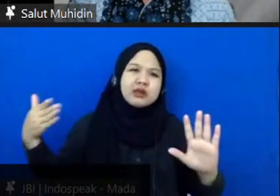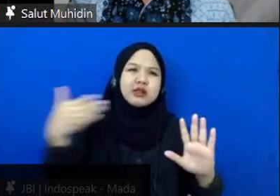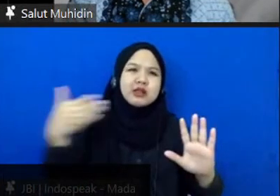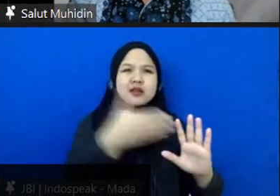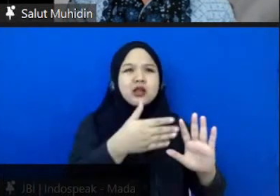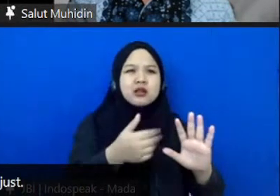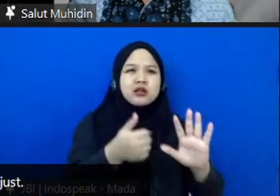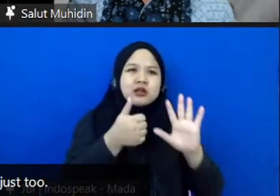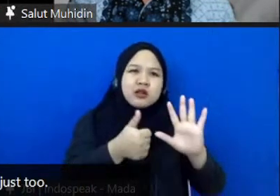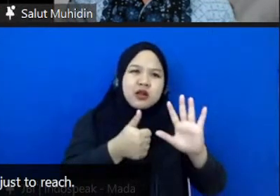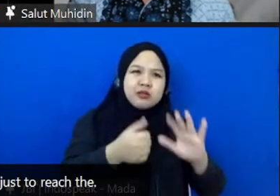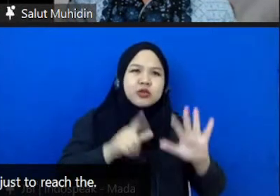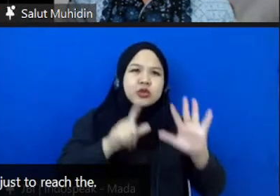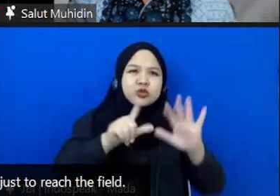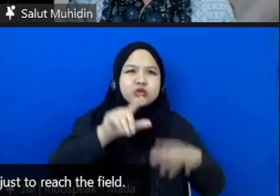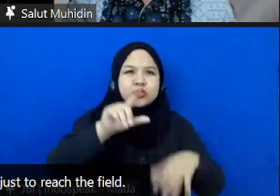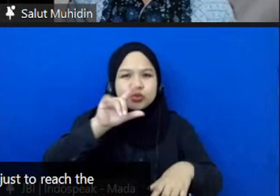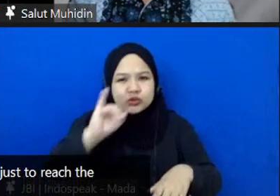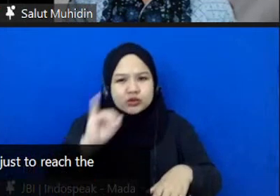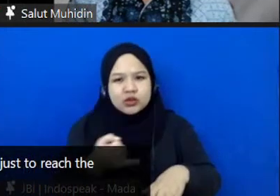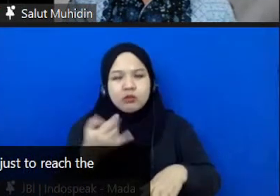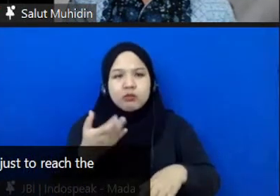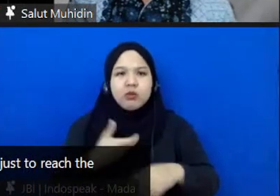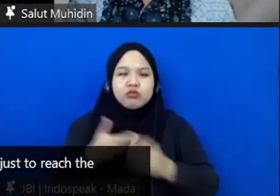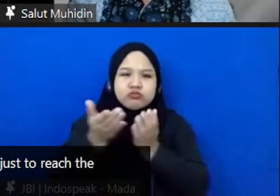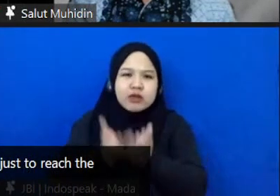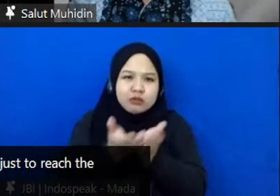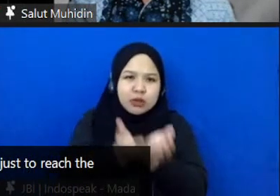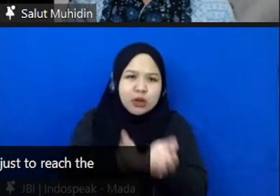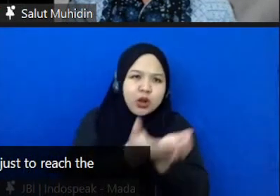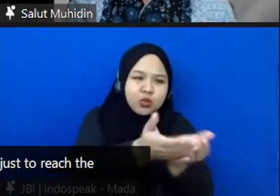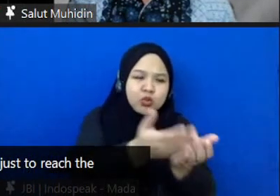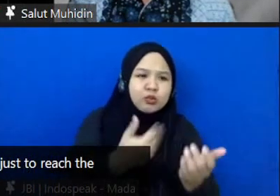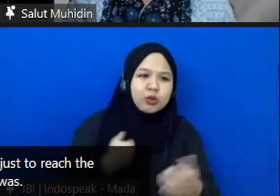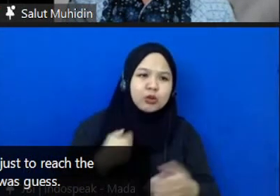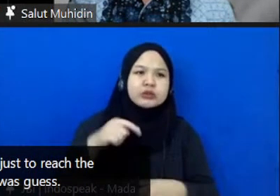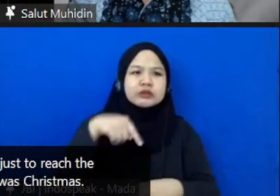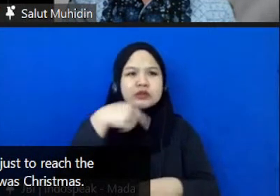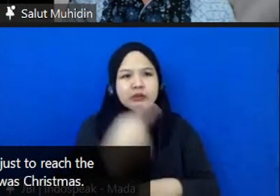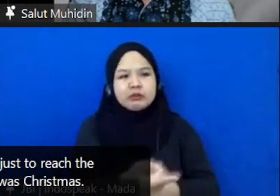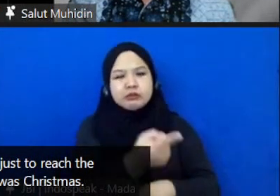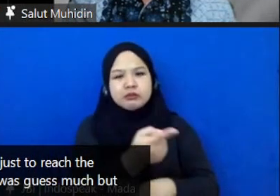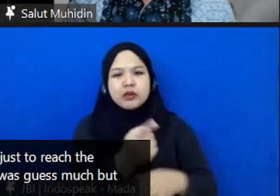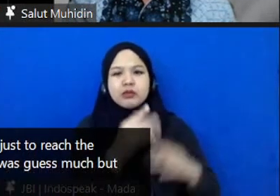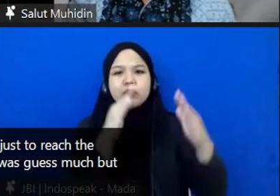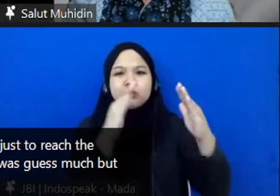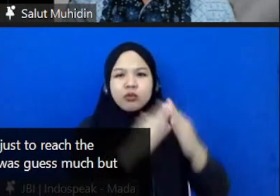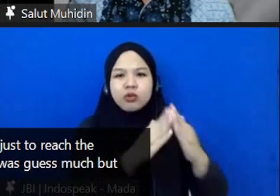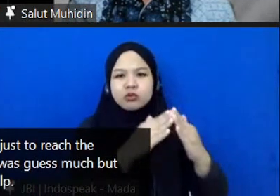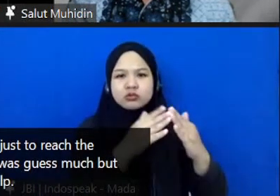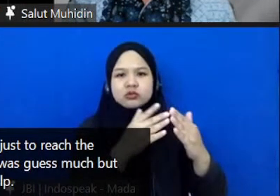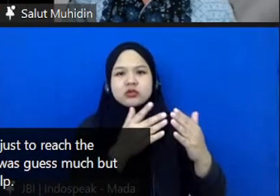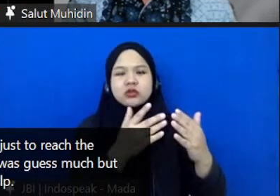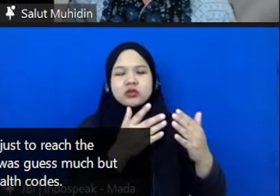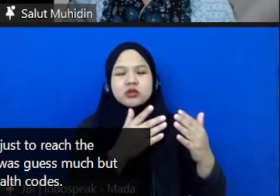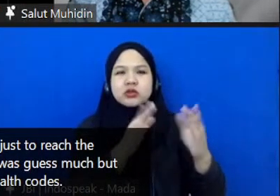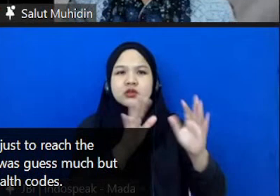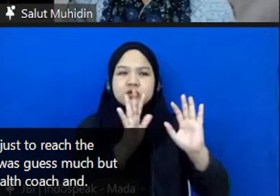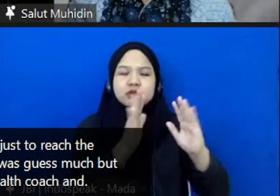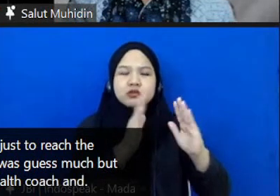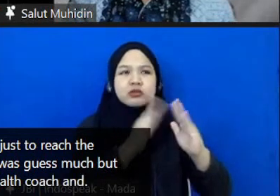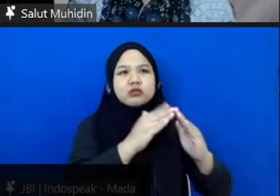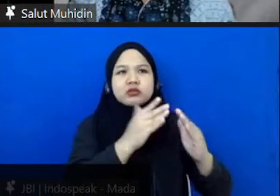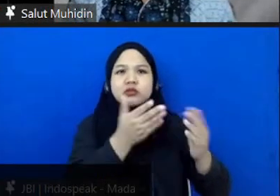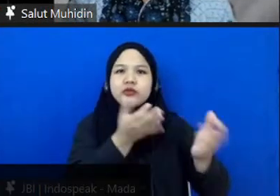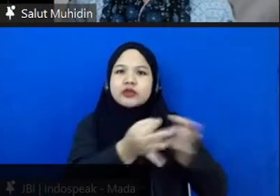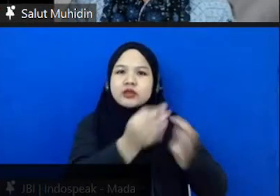boat, just to reach the village health office post, not just puskesmas, but I'm just talking about the village health post. And that's why we